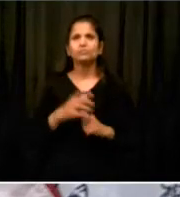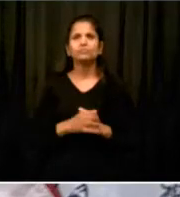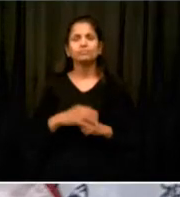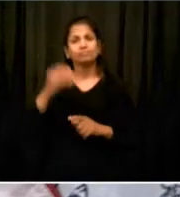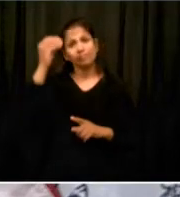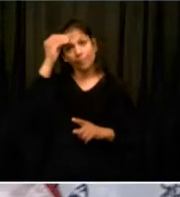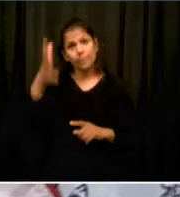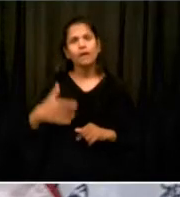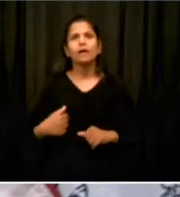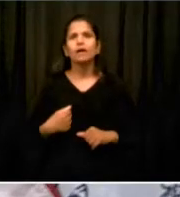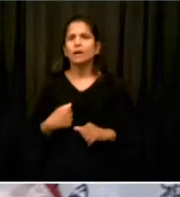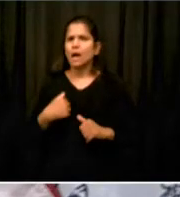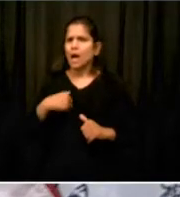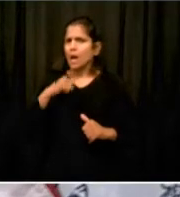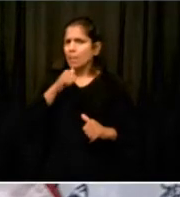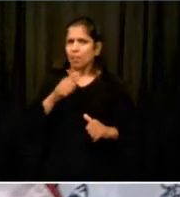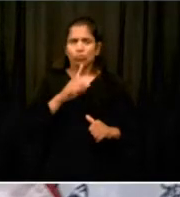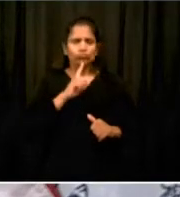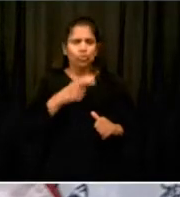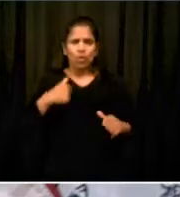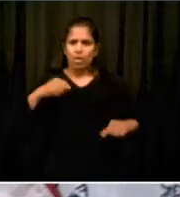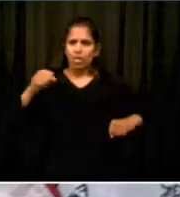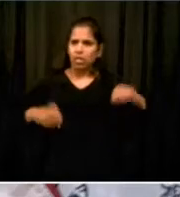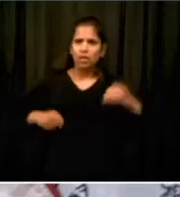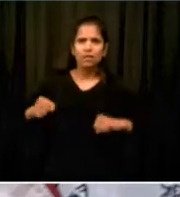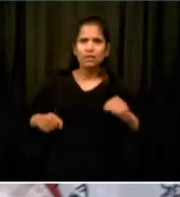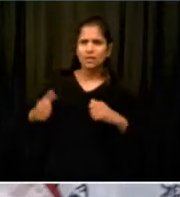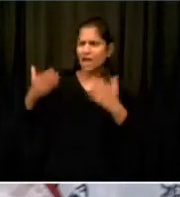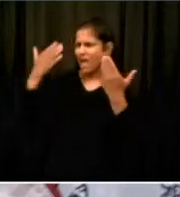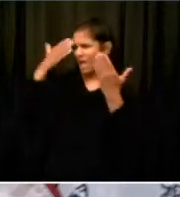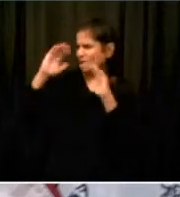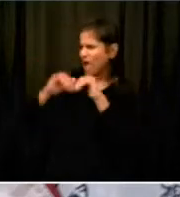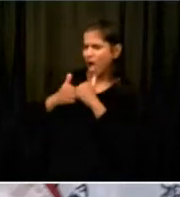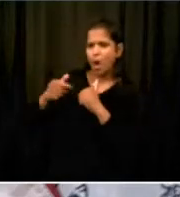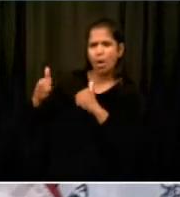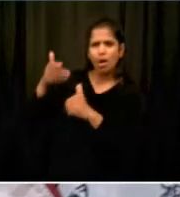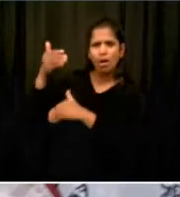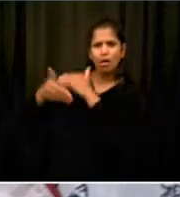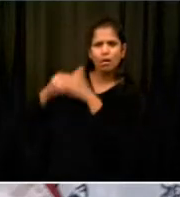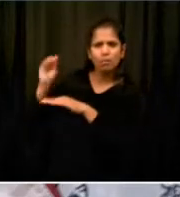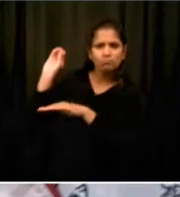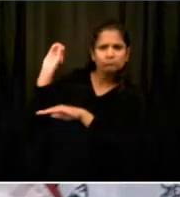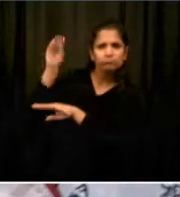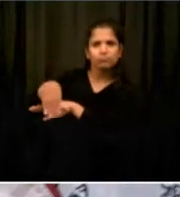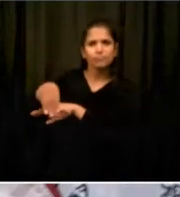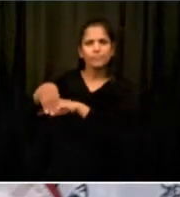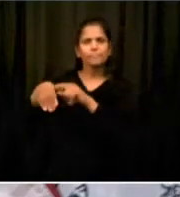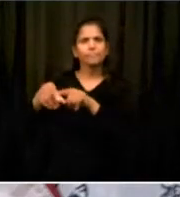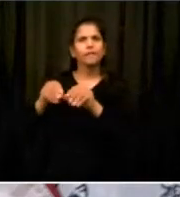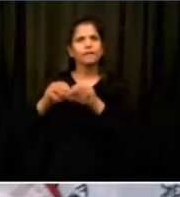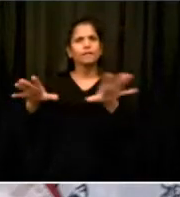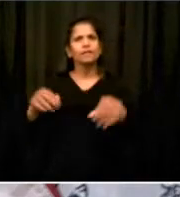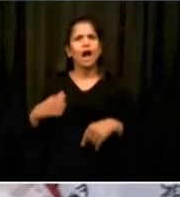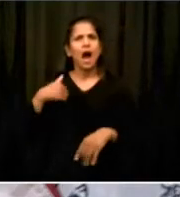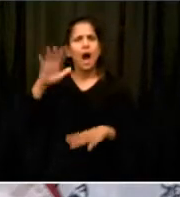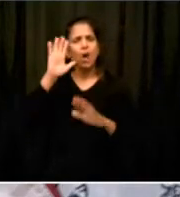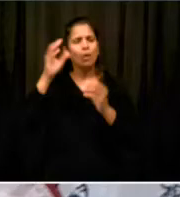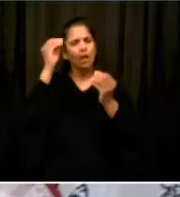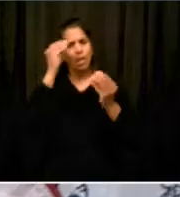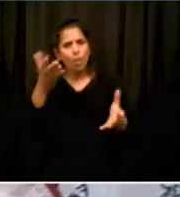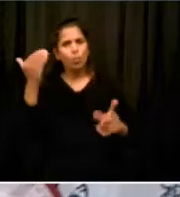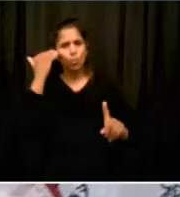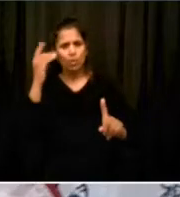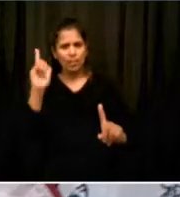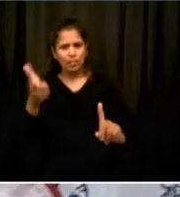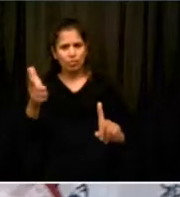things I don't know. So we'll get that for you right away. What I do know is over recent weeks, more and more concerns came